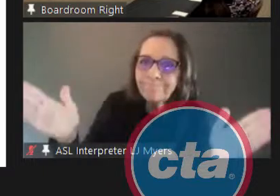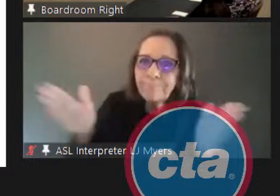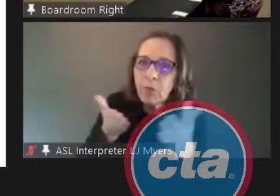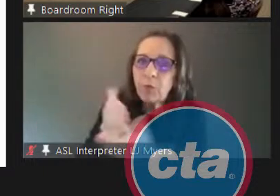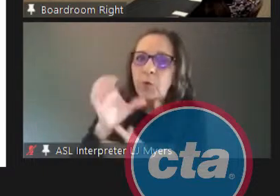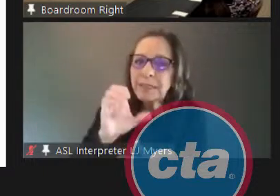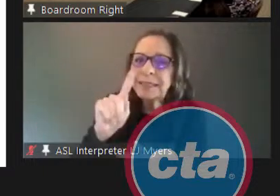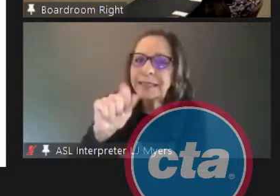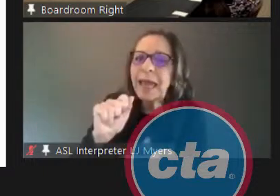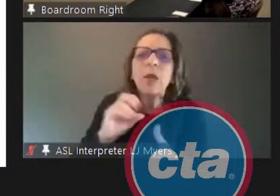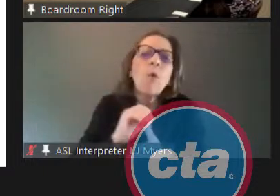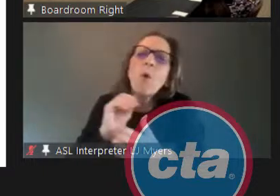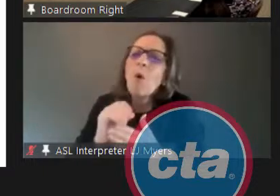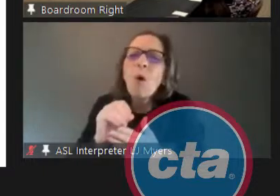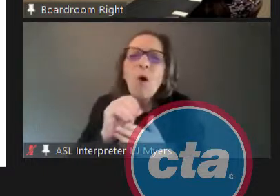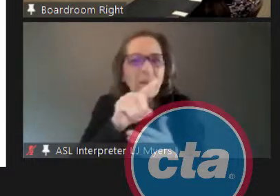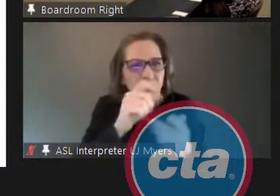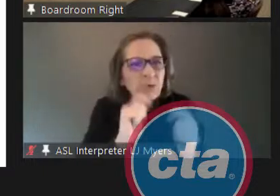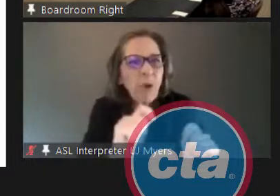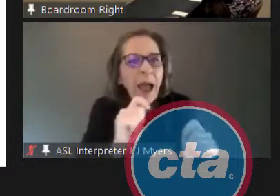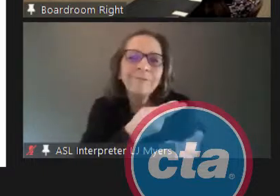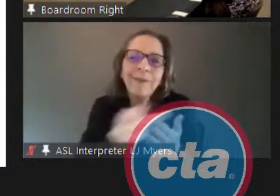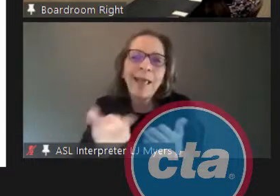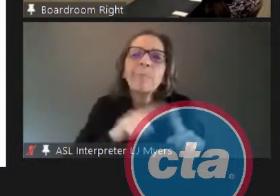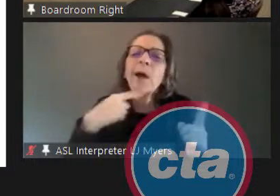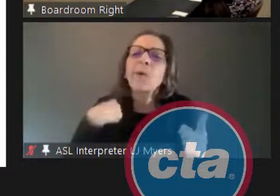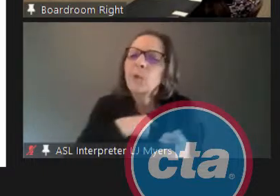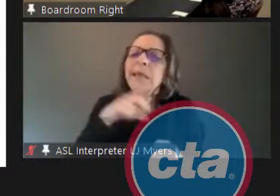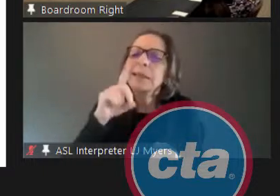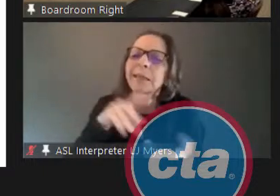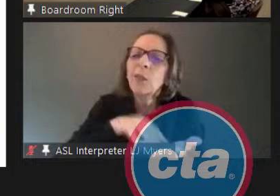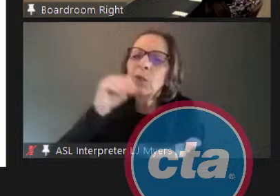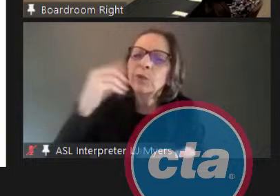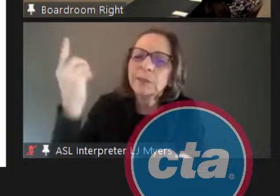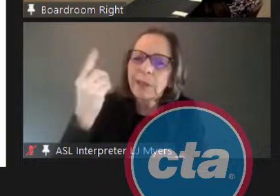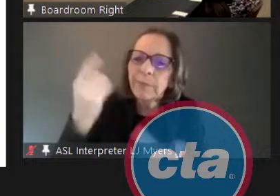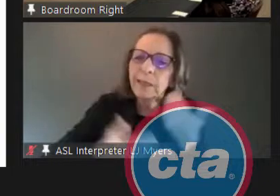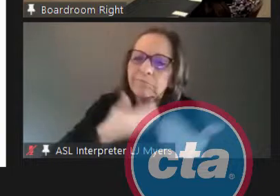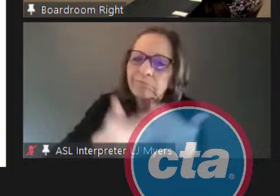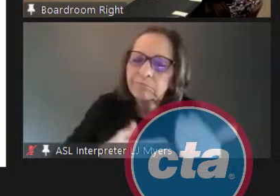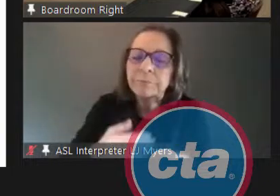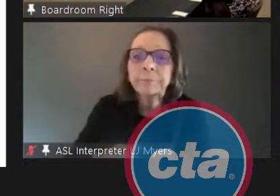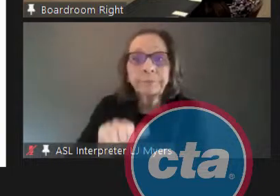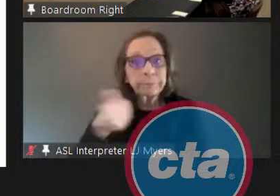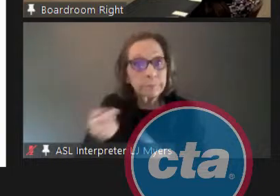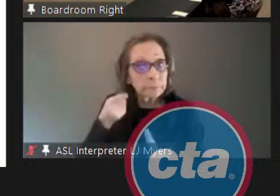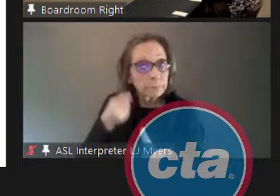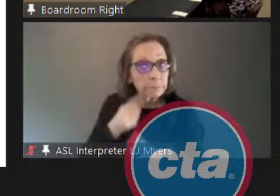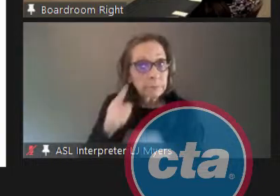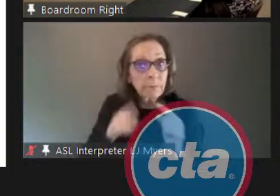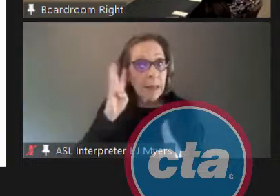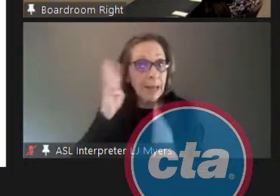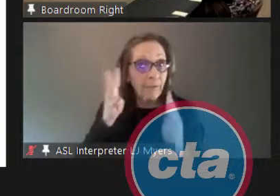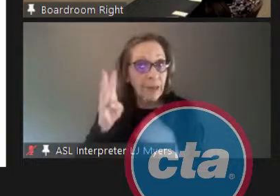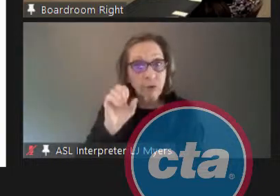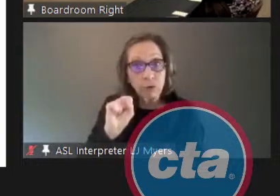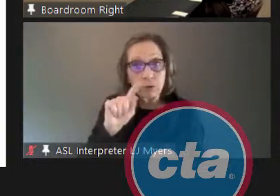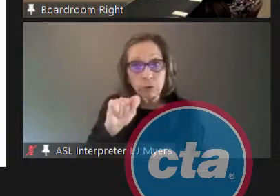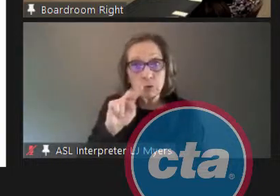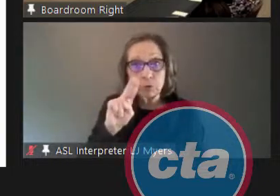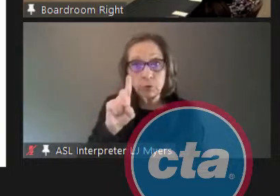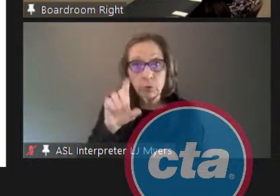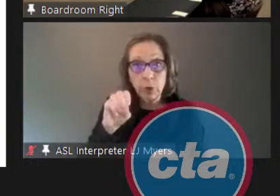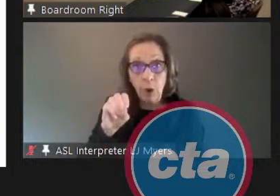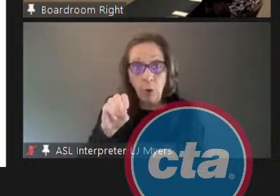did we try something and it failed, but we probably learned something along the way? Another important point about the Innovation Studio that we'll be asking for